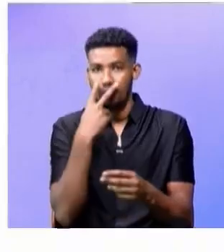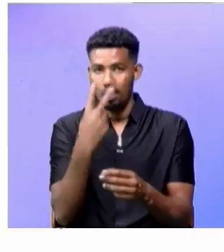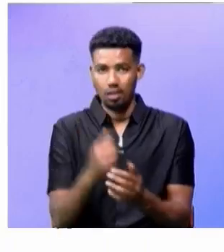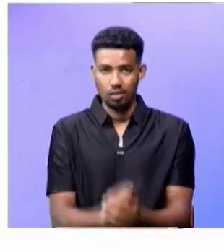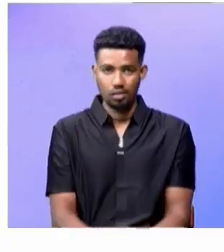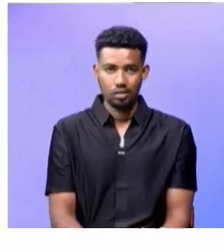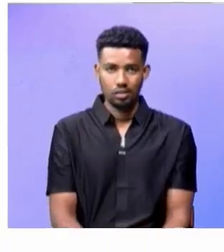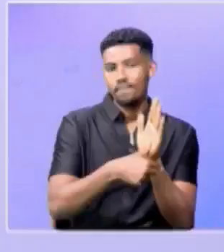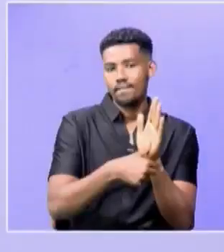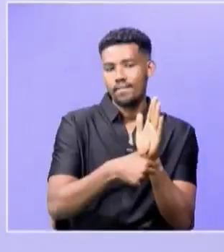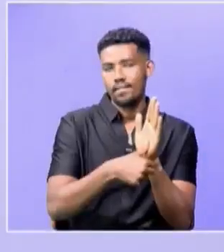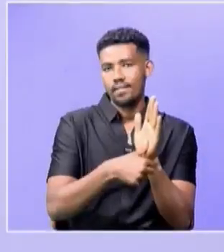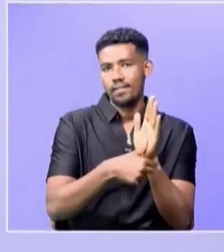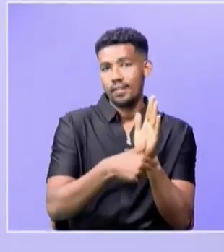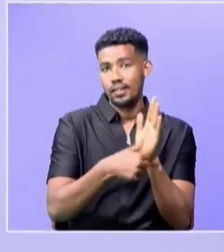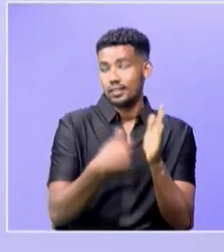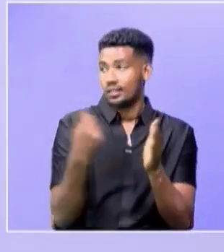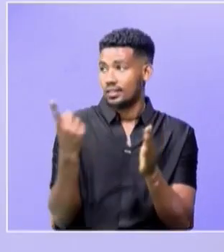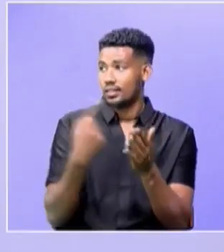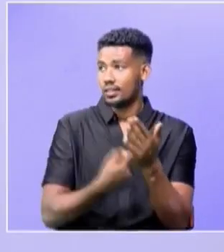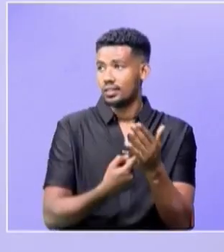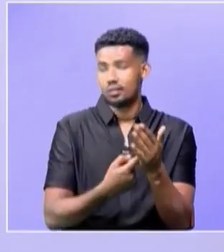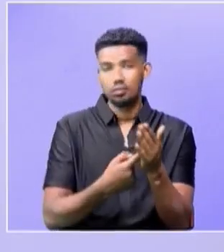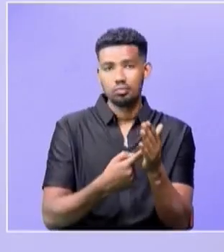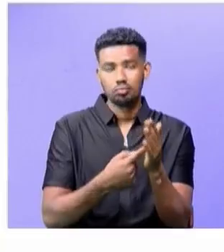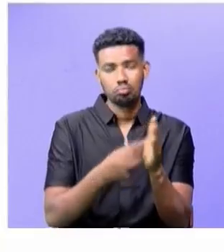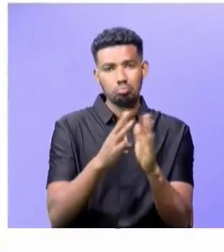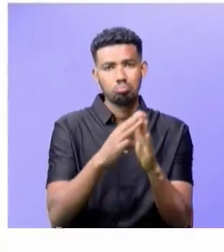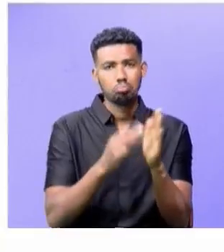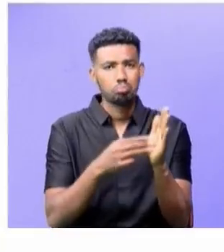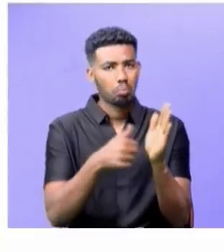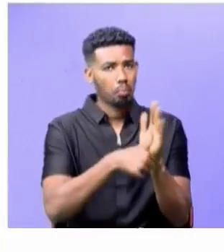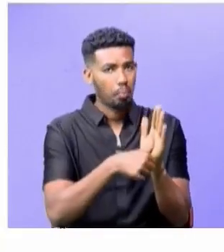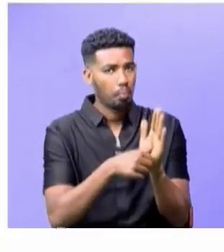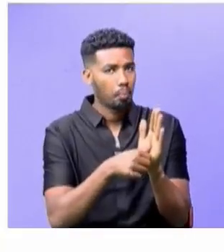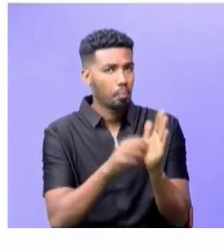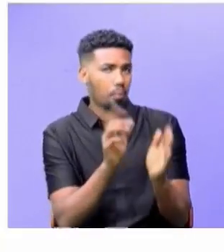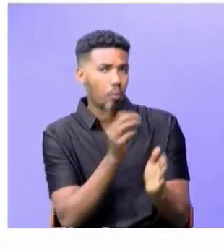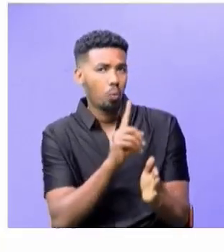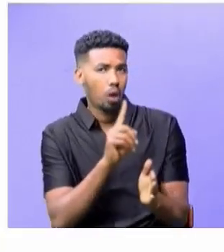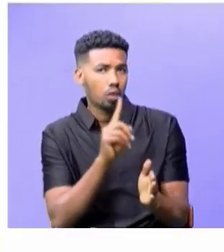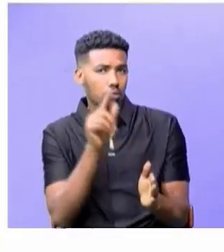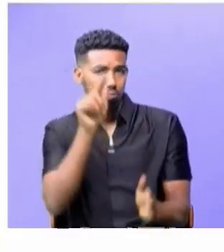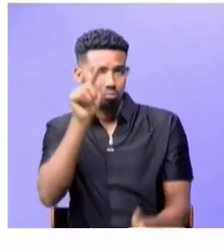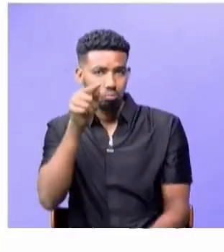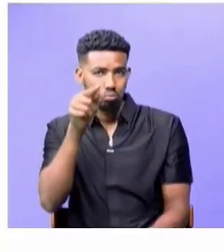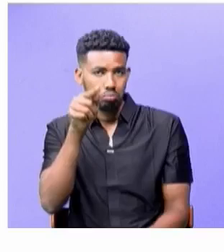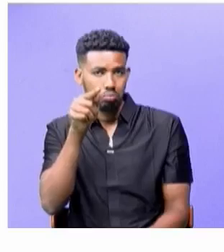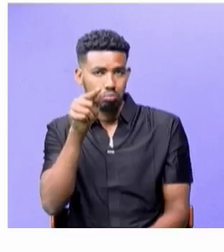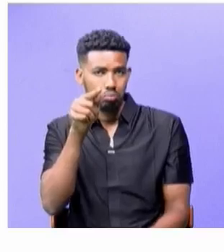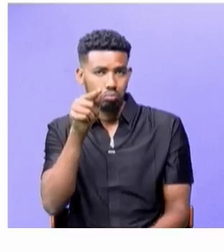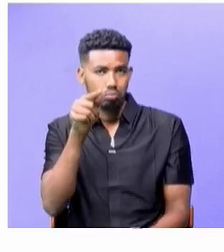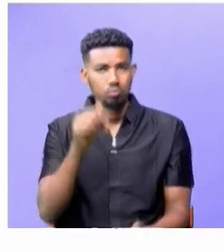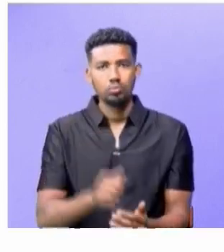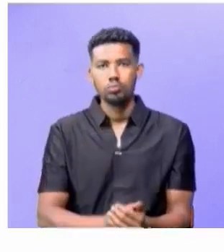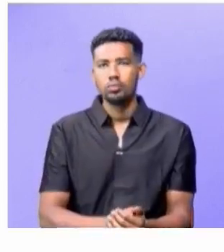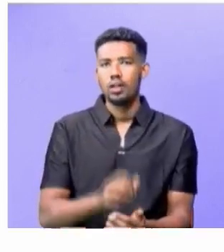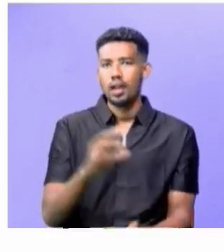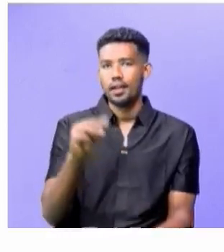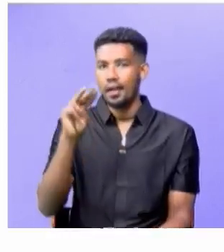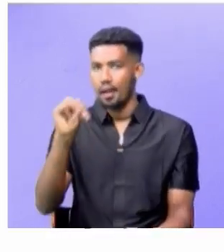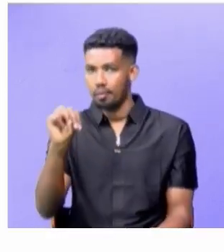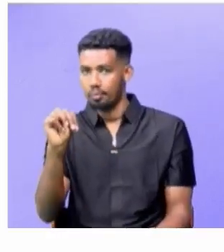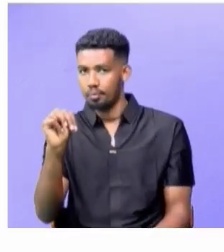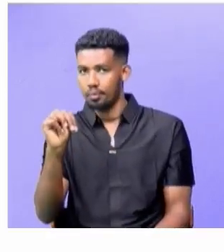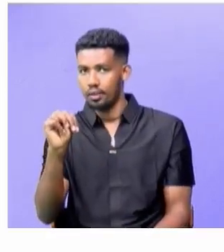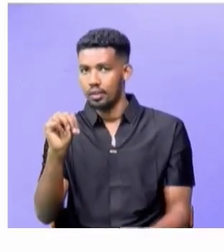Here is, this is a punctuation mark, apostrophe, and here is am. We are just